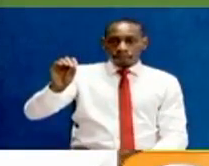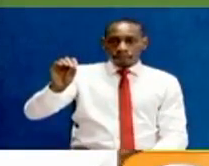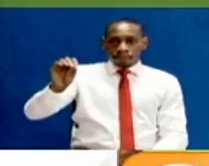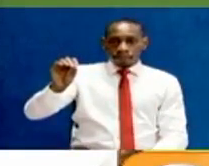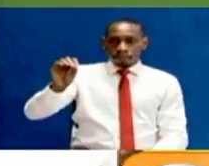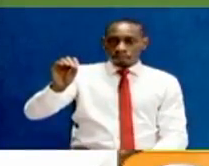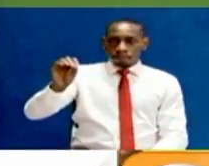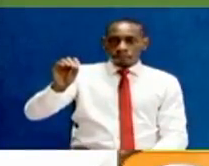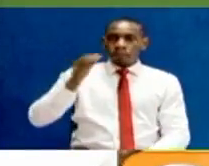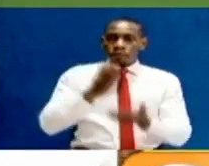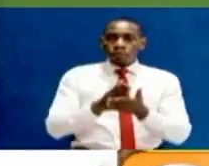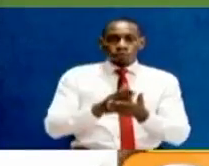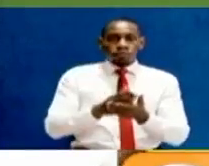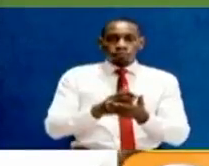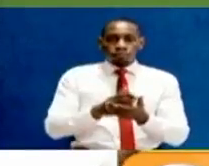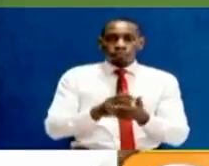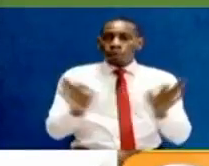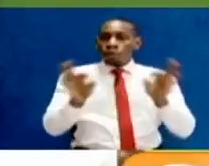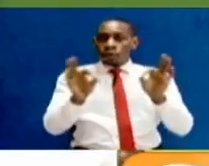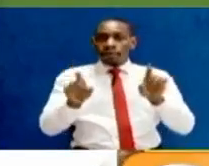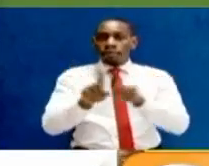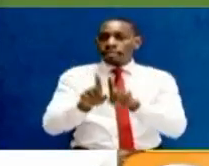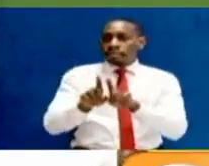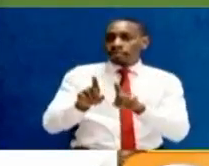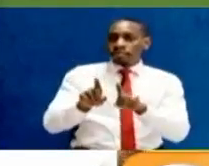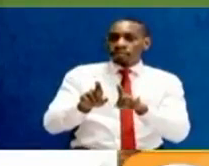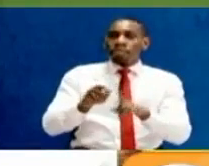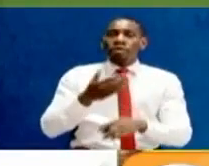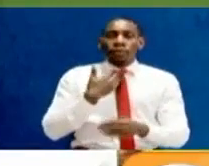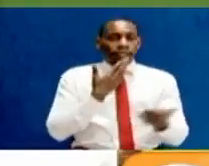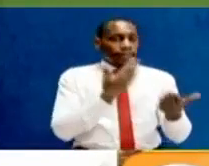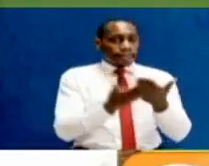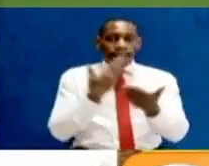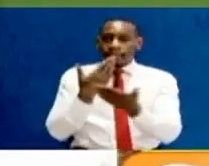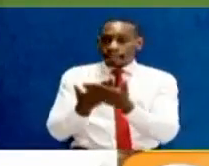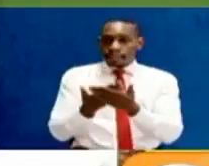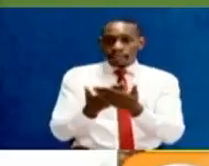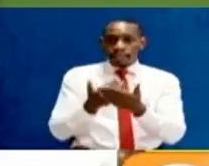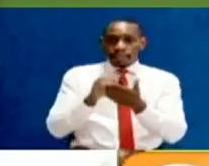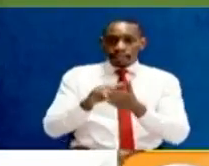as wonderful as it was. And I want to record my appreciation